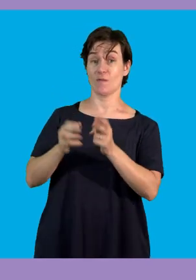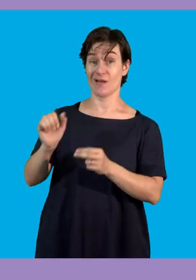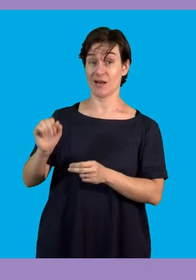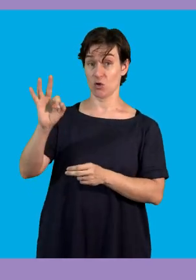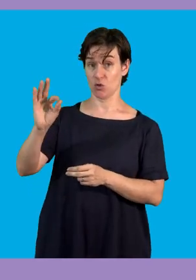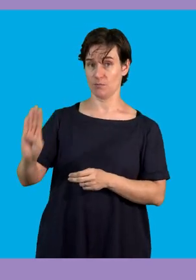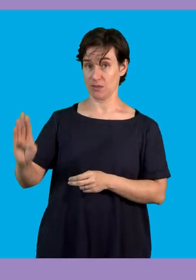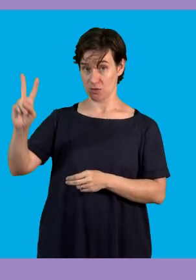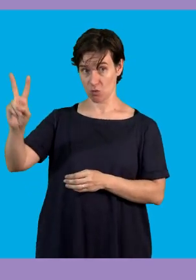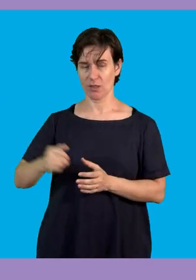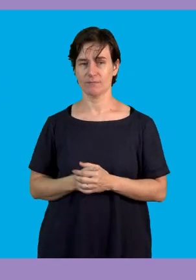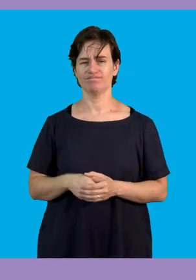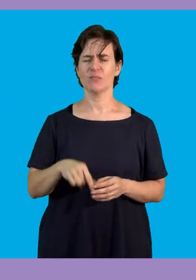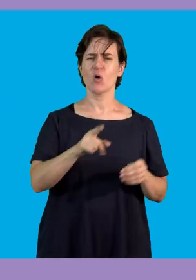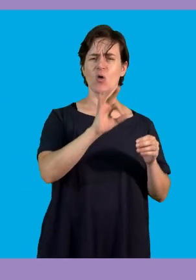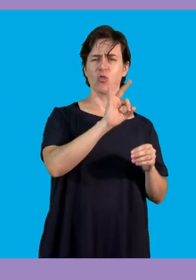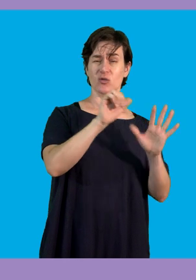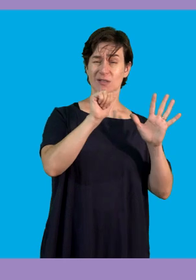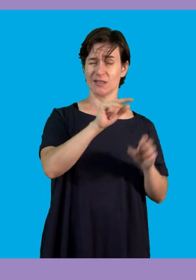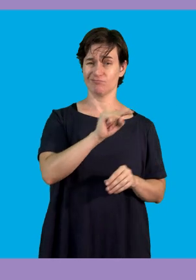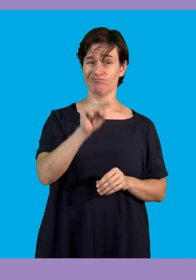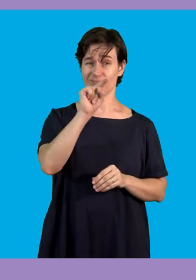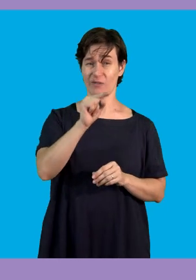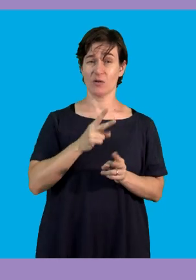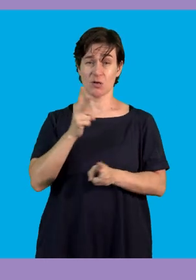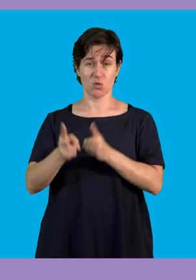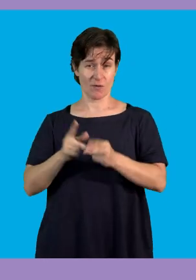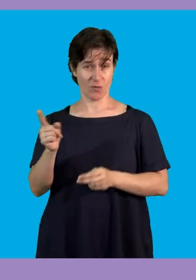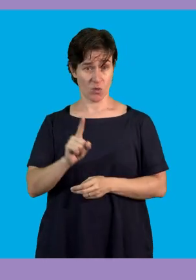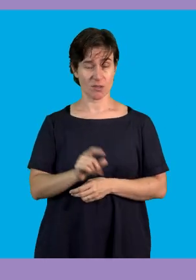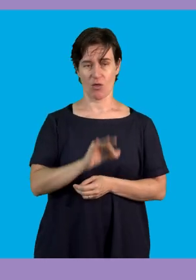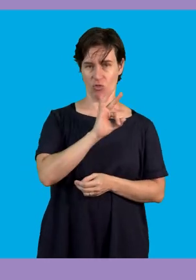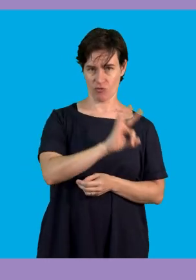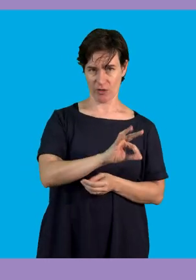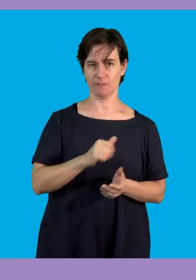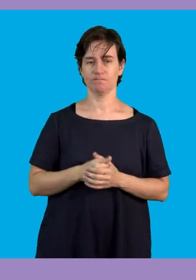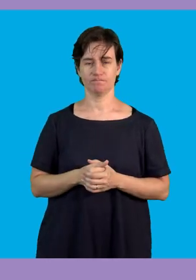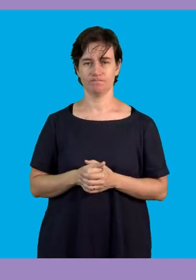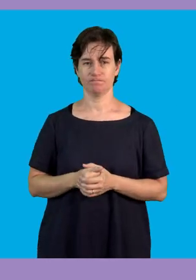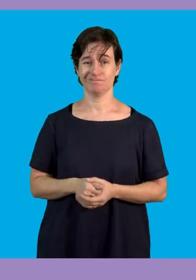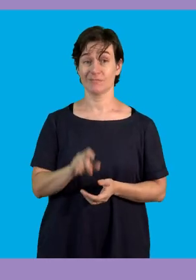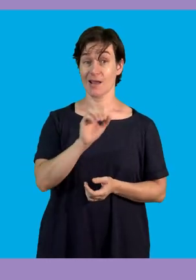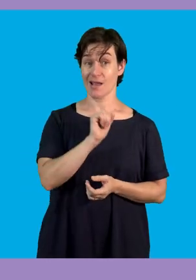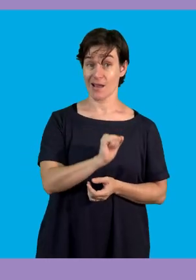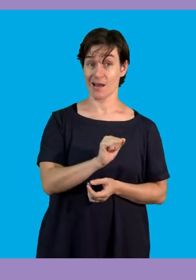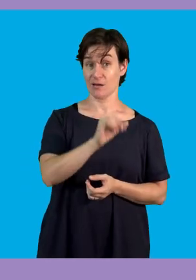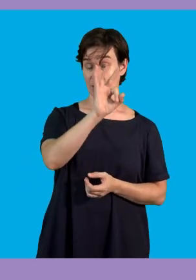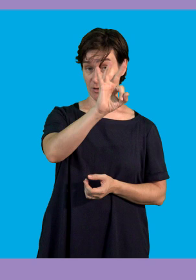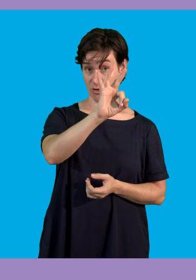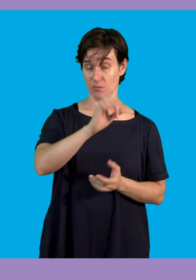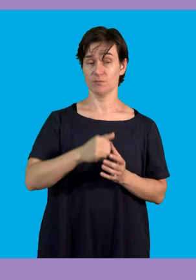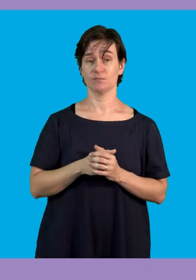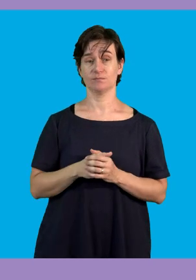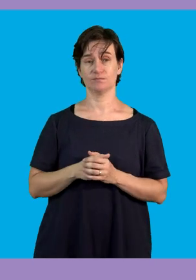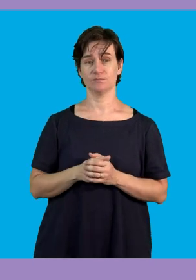then 36 divided by 12 would be 3. And then a to